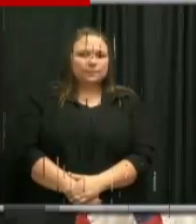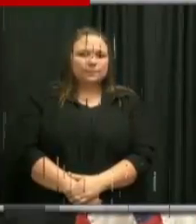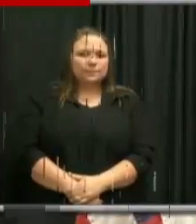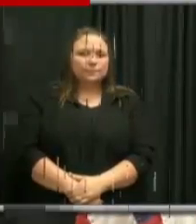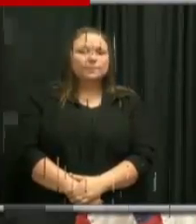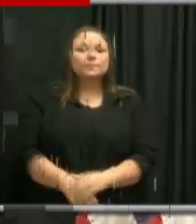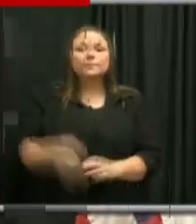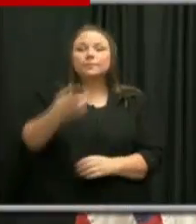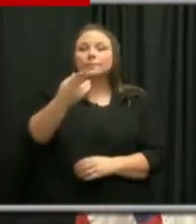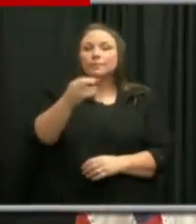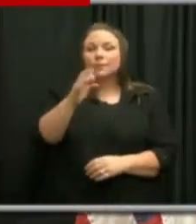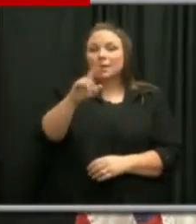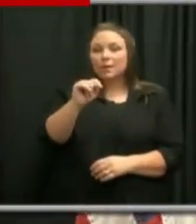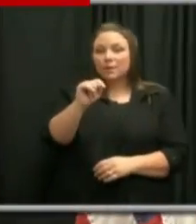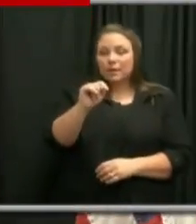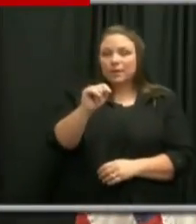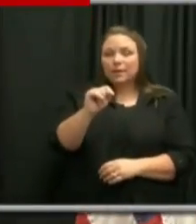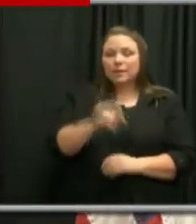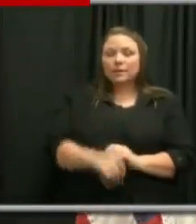Harriet, the